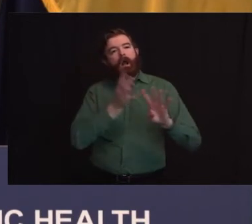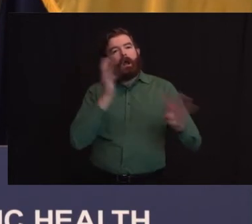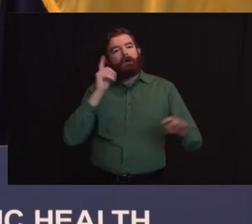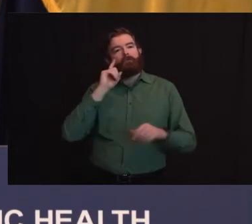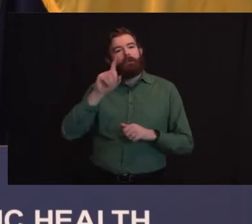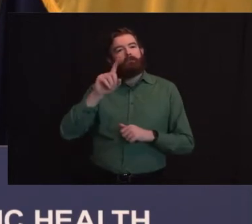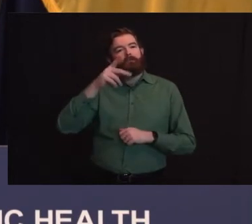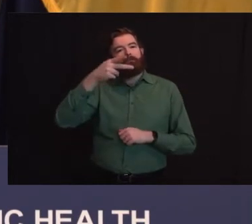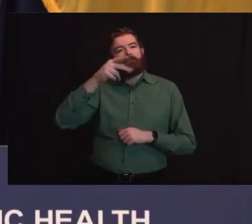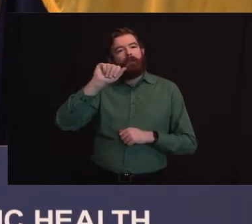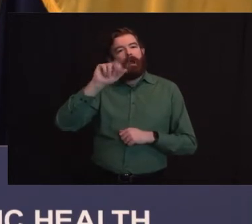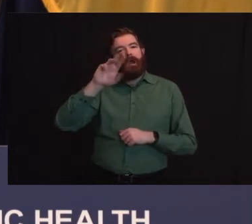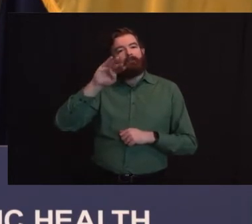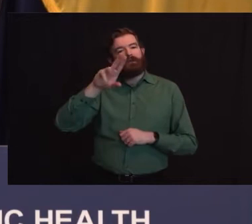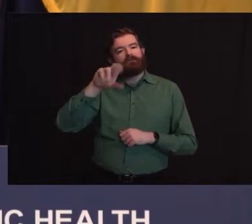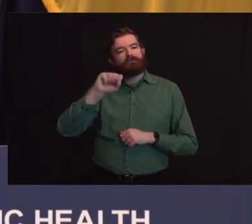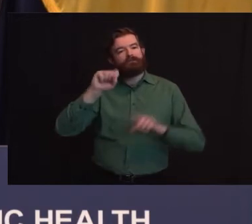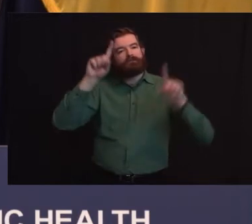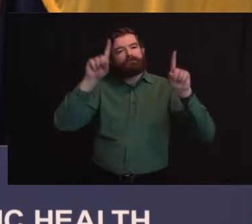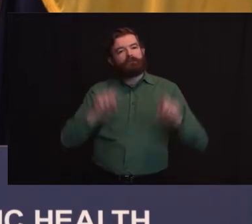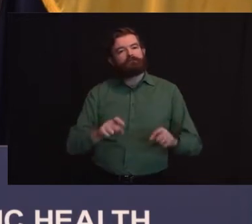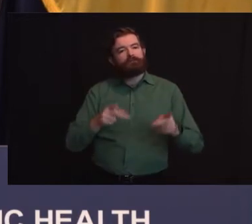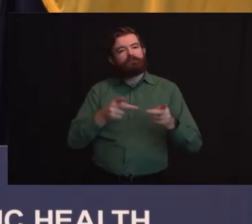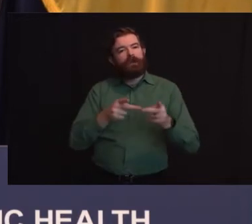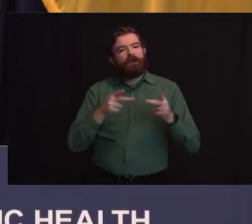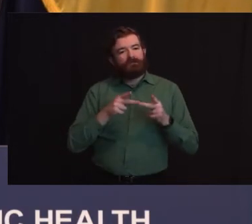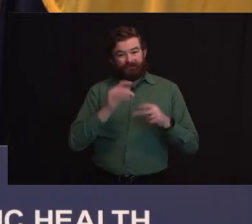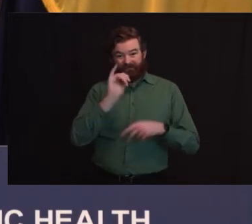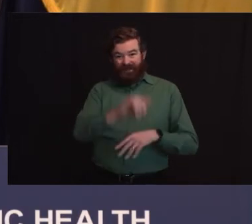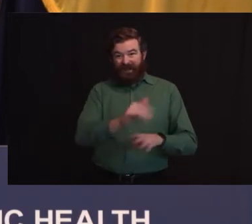and you looked at that and said, you know what, that'll never get better.